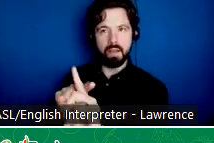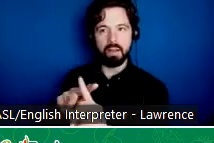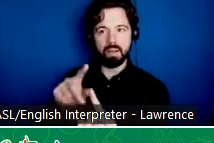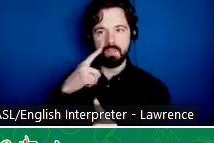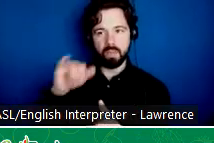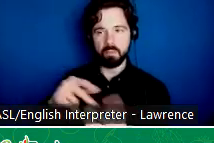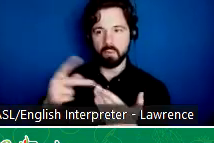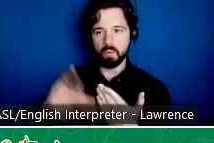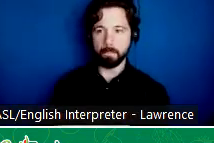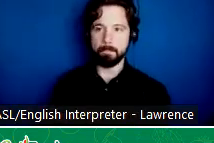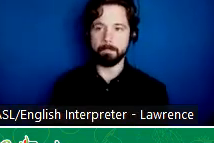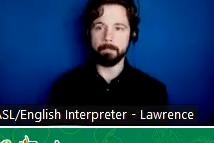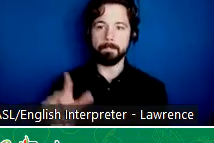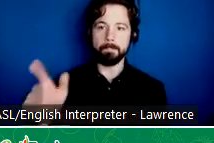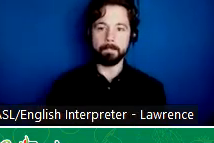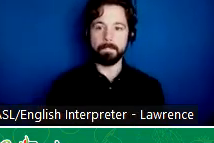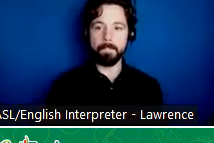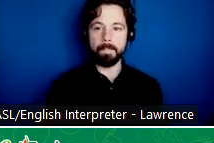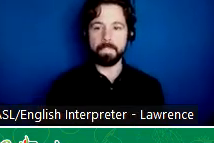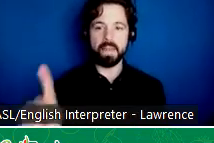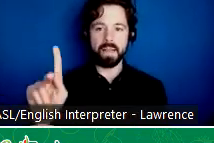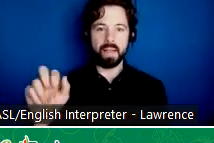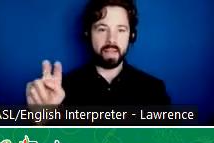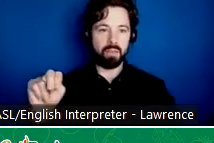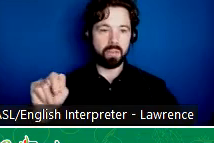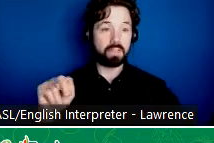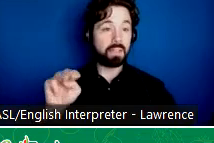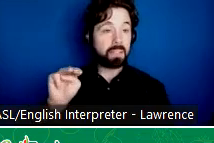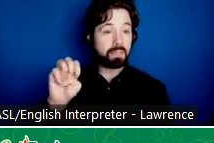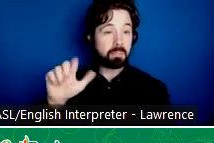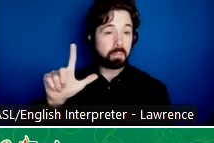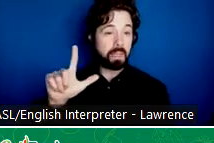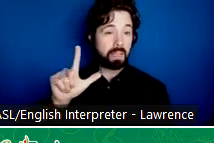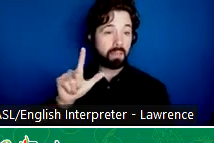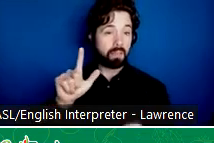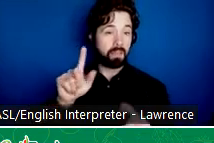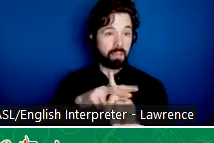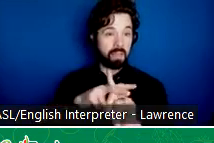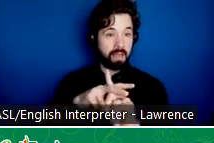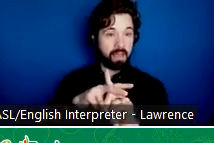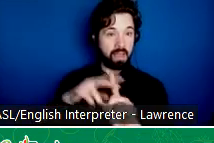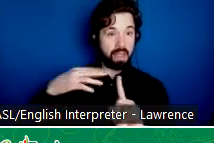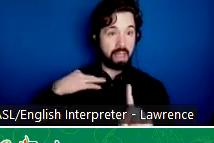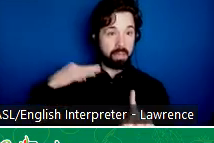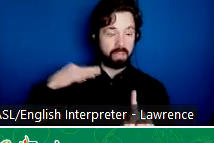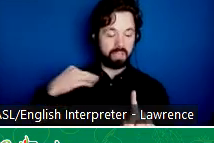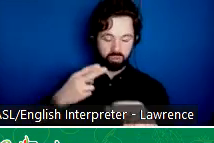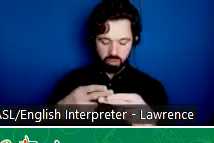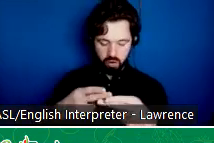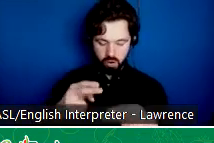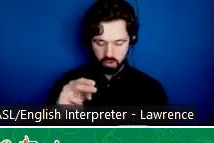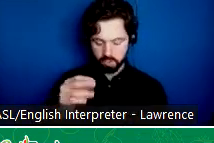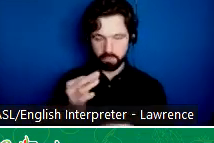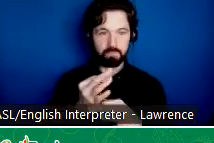Sometimes the meal application is also called the FRPM application, so free or reduced price meal